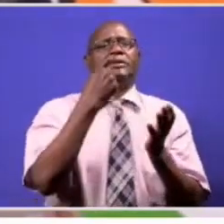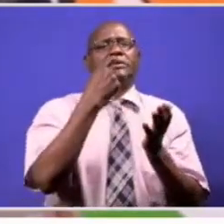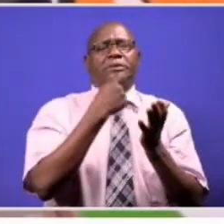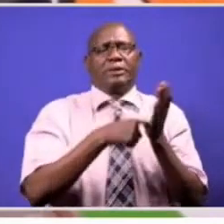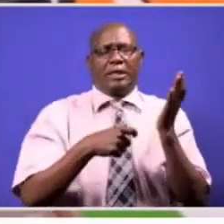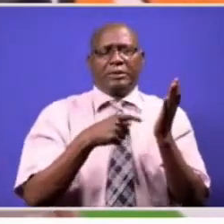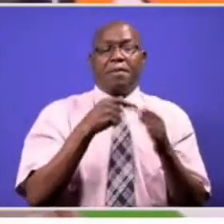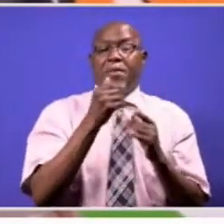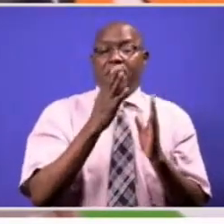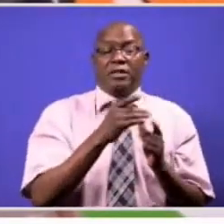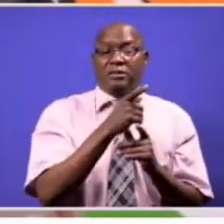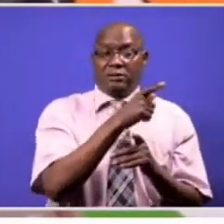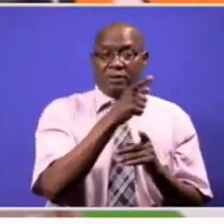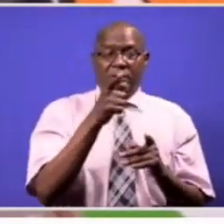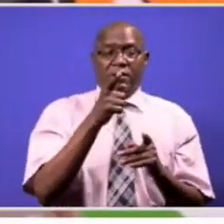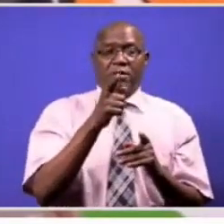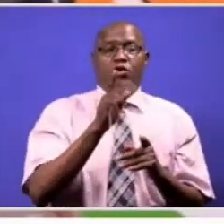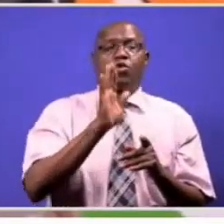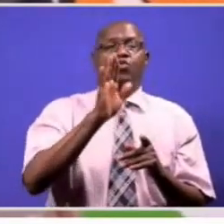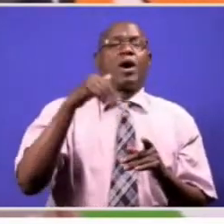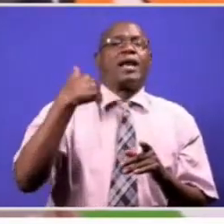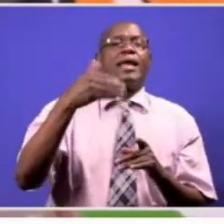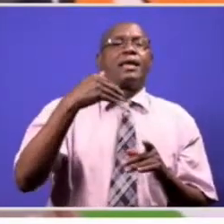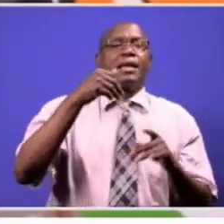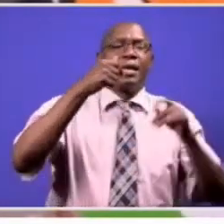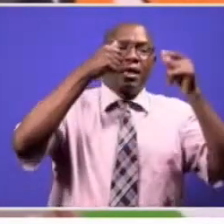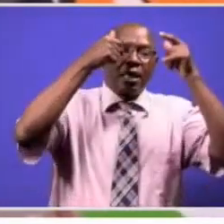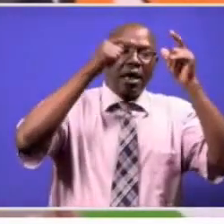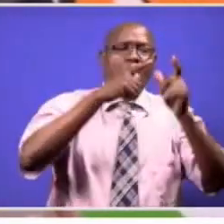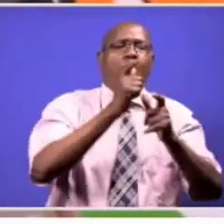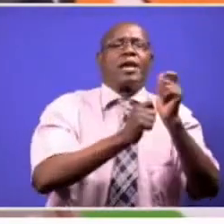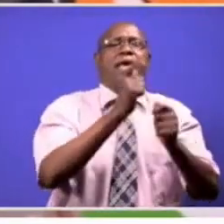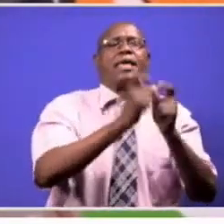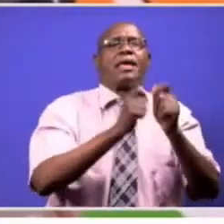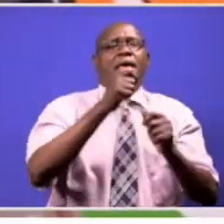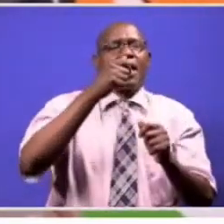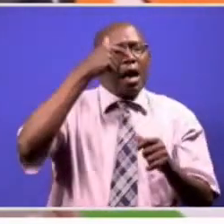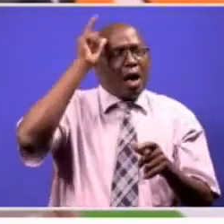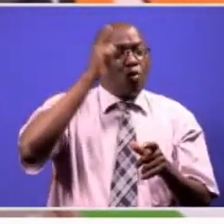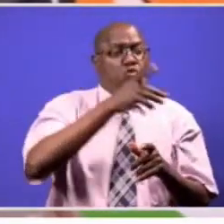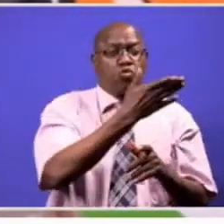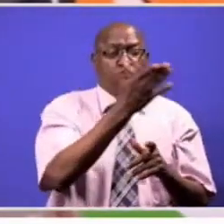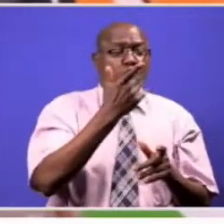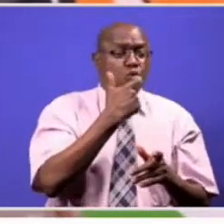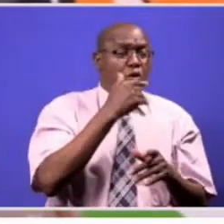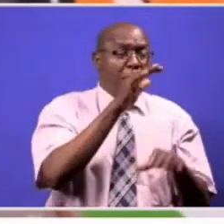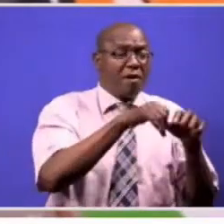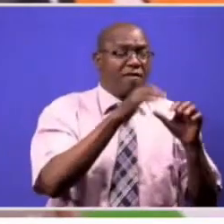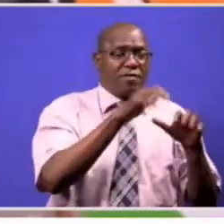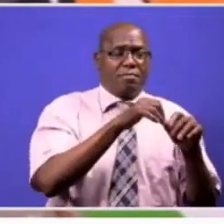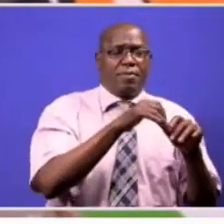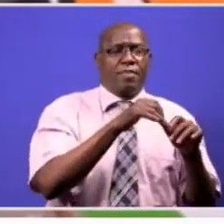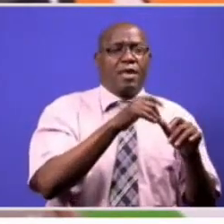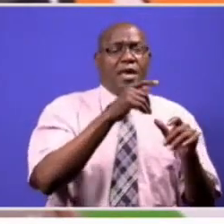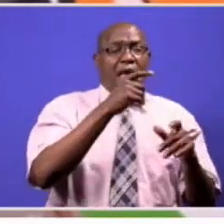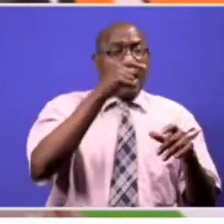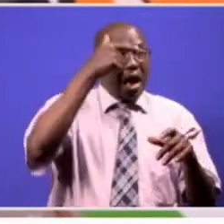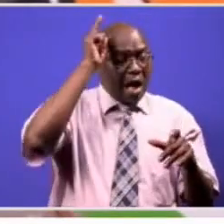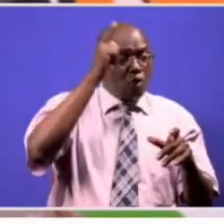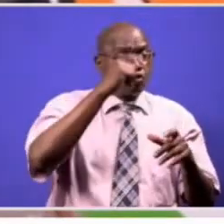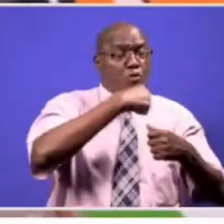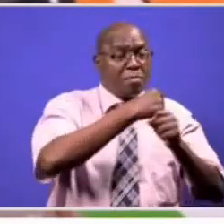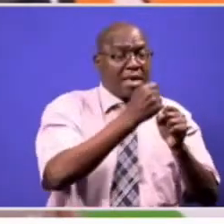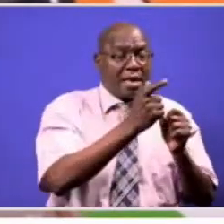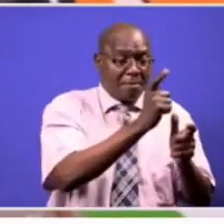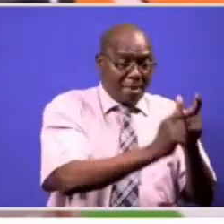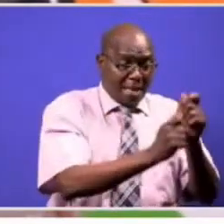Taxpayers are your dairy cow. Those who have done farming, for a cow to produce milk, you